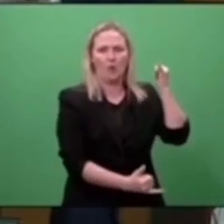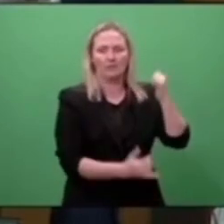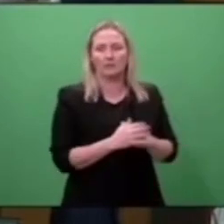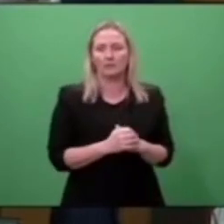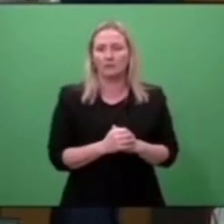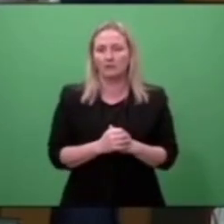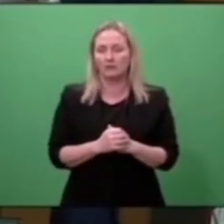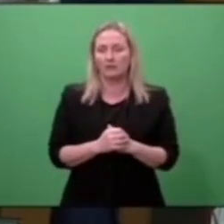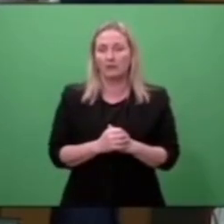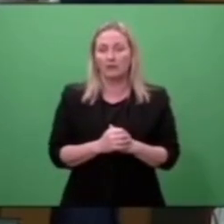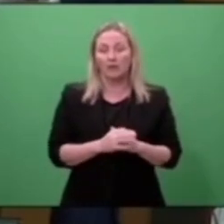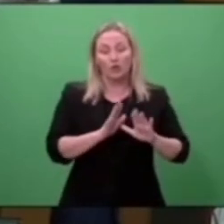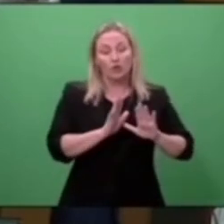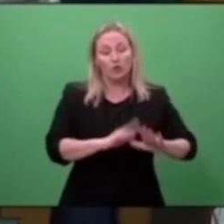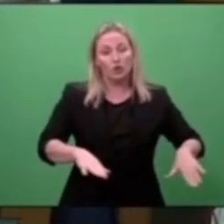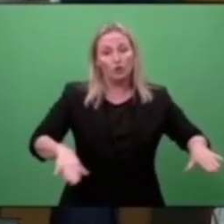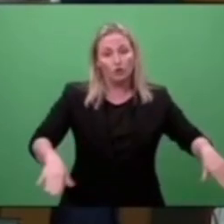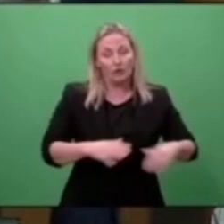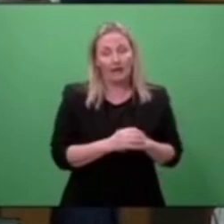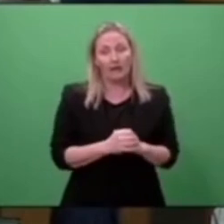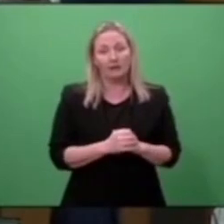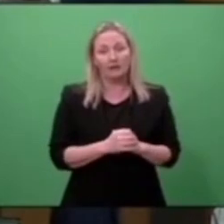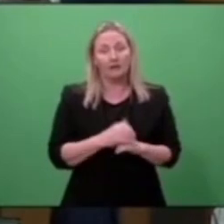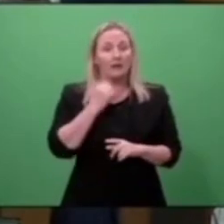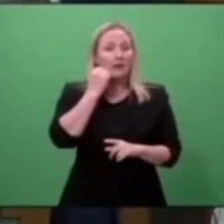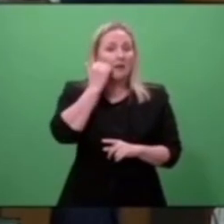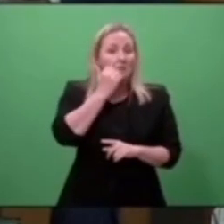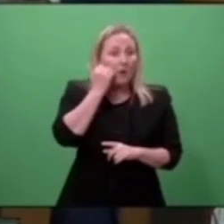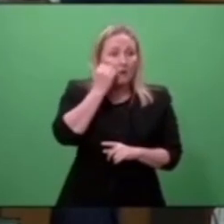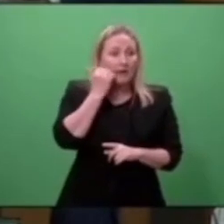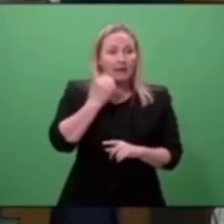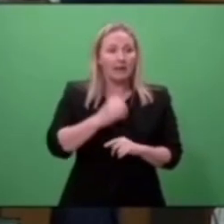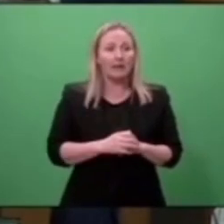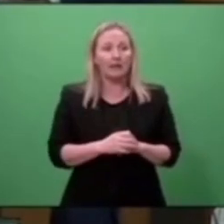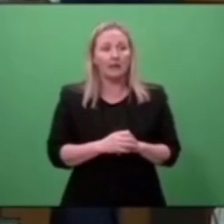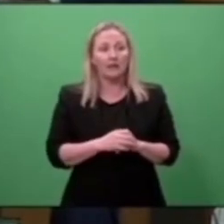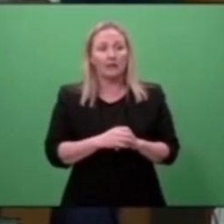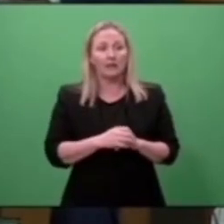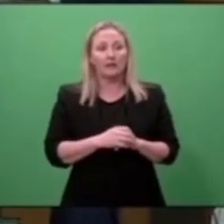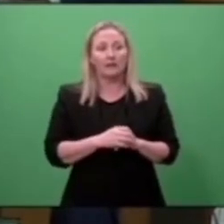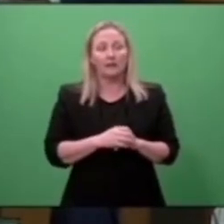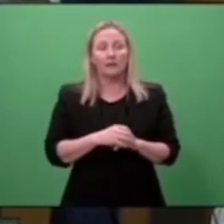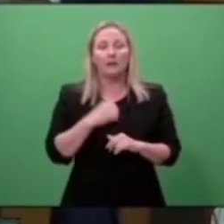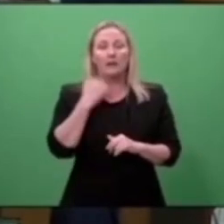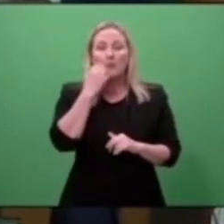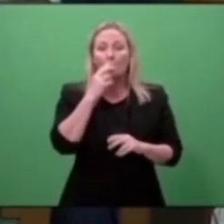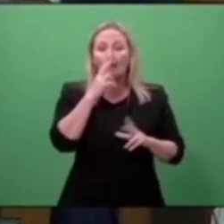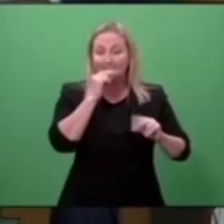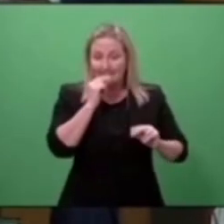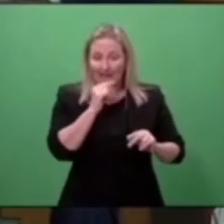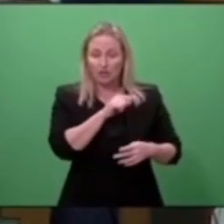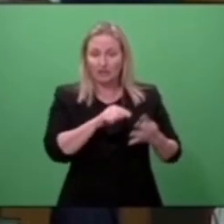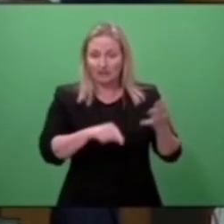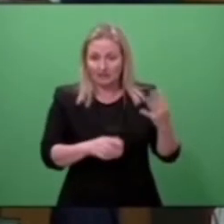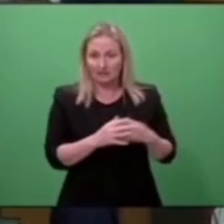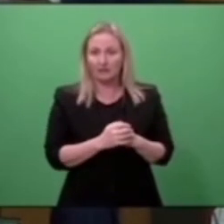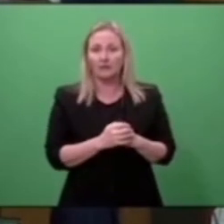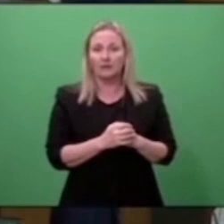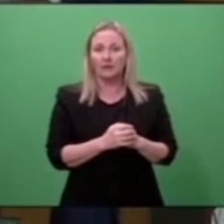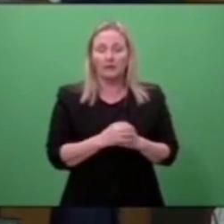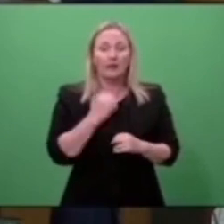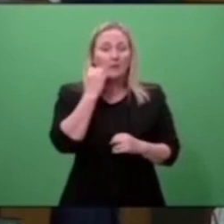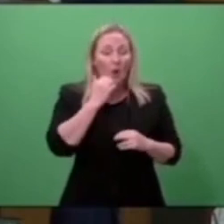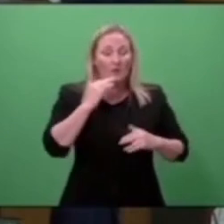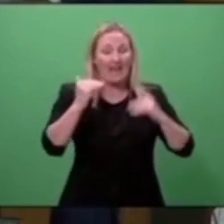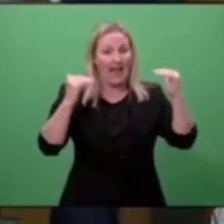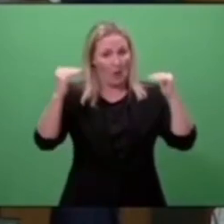Tamariki, rangatahi and Pakeke Māori were often targeted due to ethnicity, and as the report finds, this